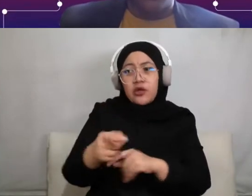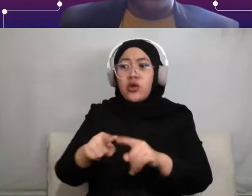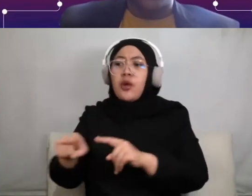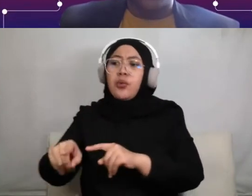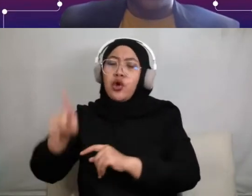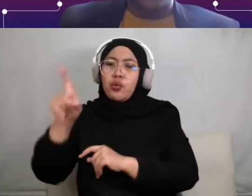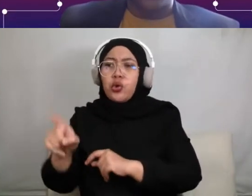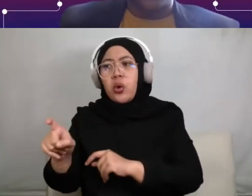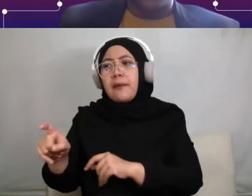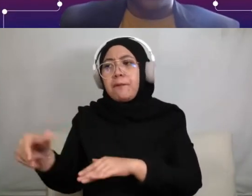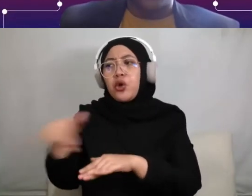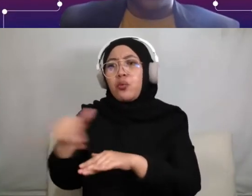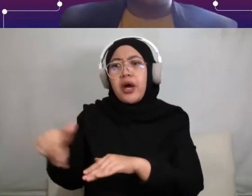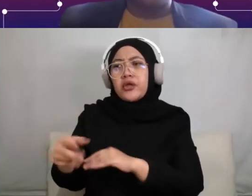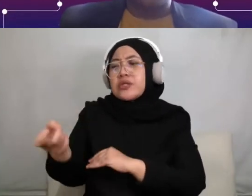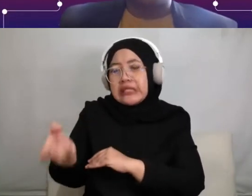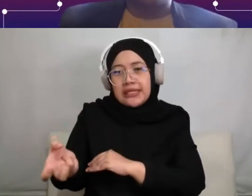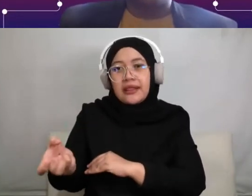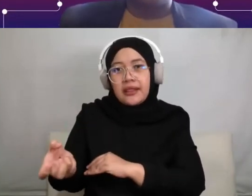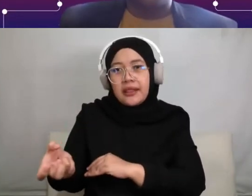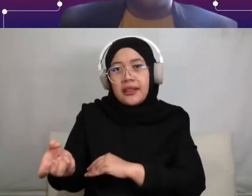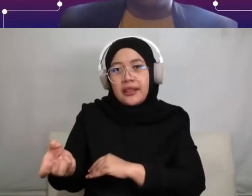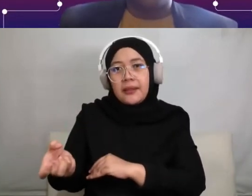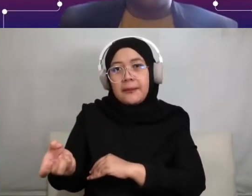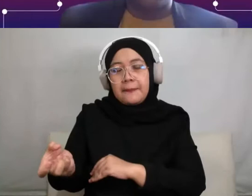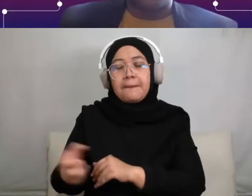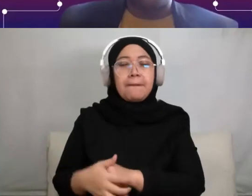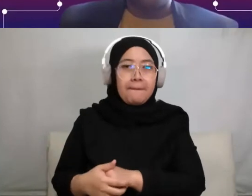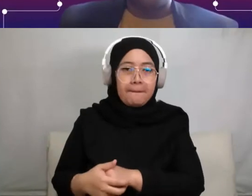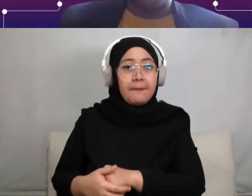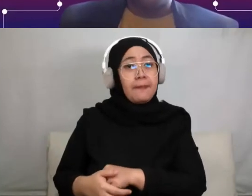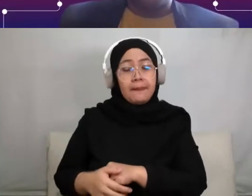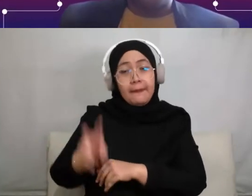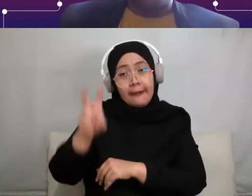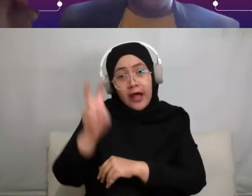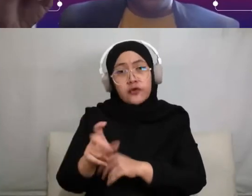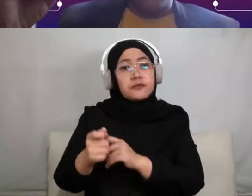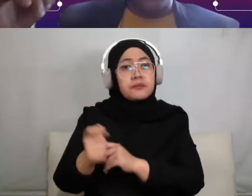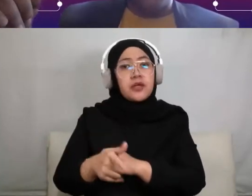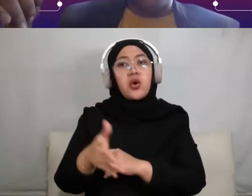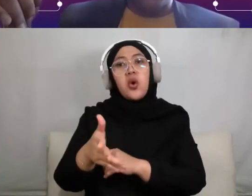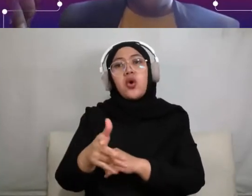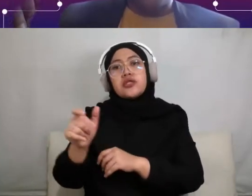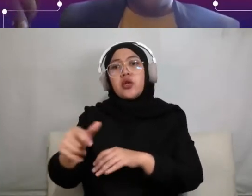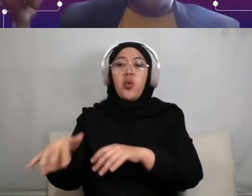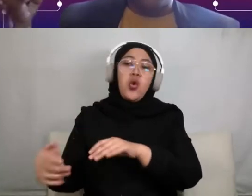you will have to accept the fact that more passengers has to be loaded and operated that way, right? Number two,